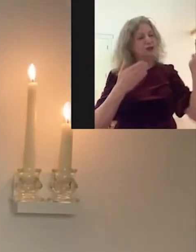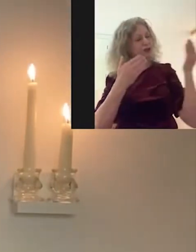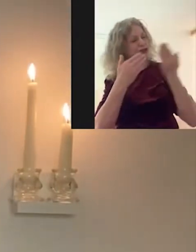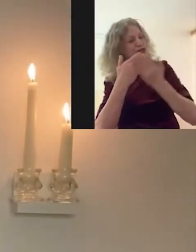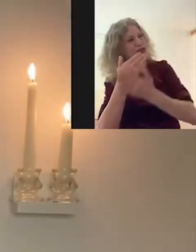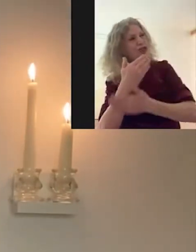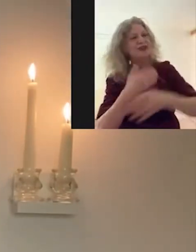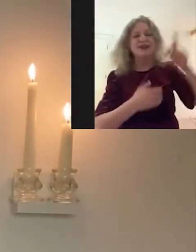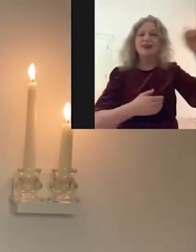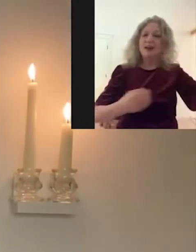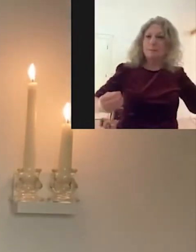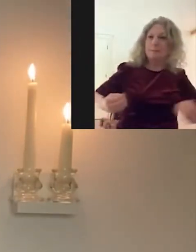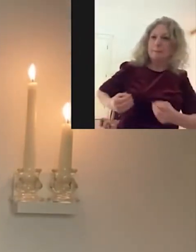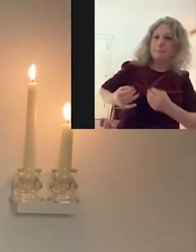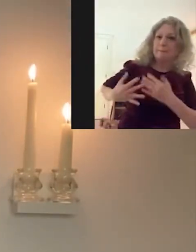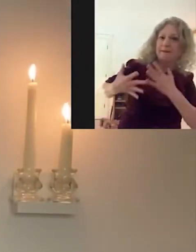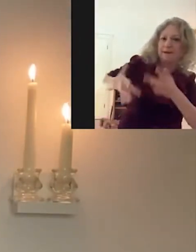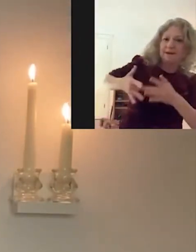hearts